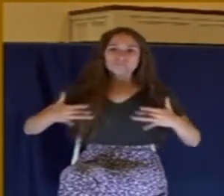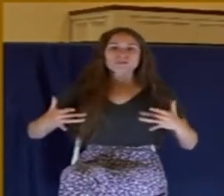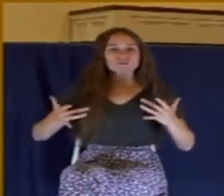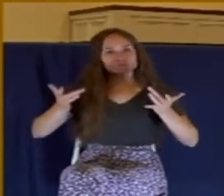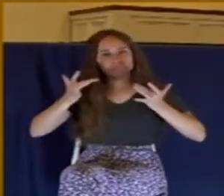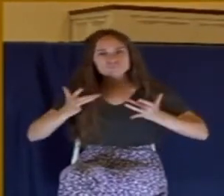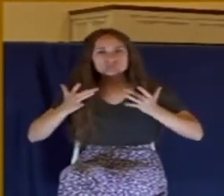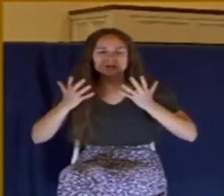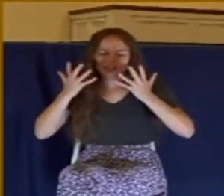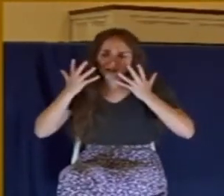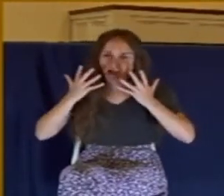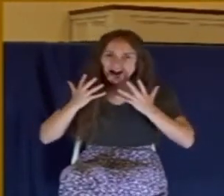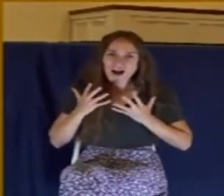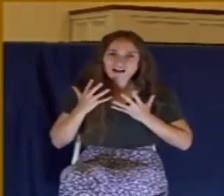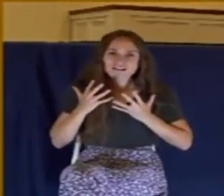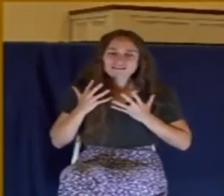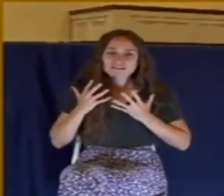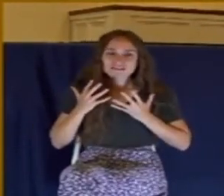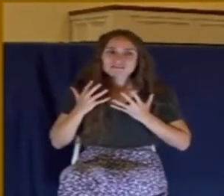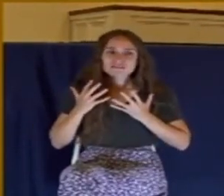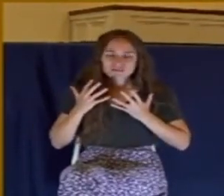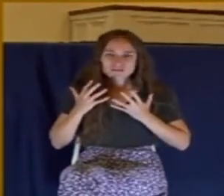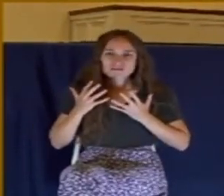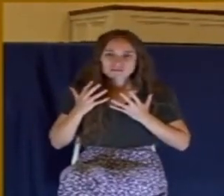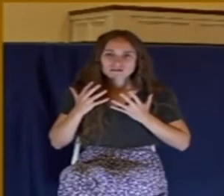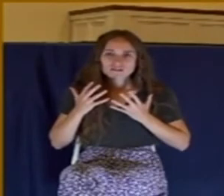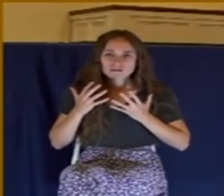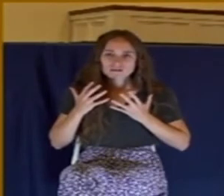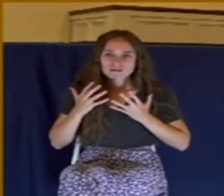which we are to resist to the utmost,